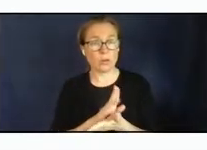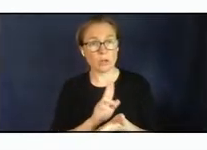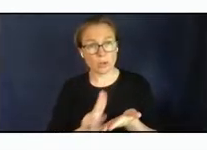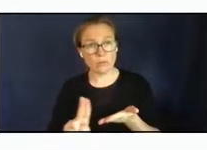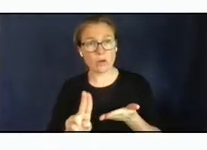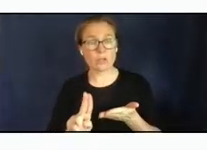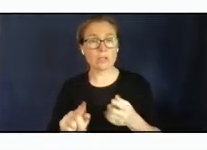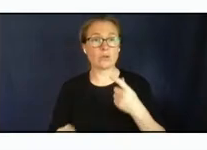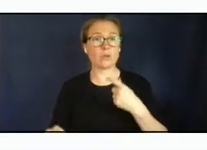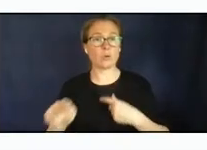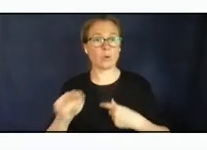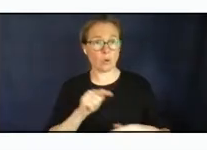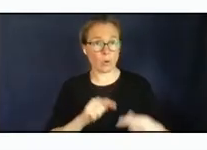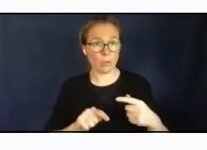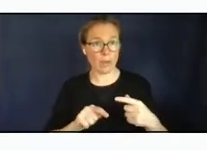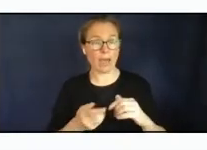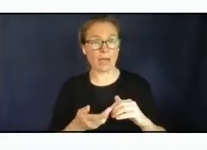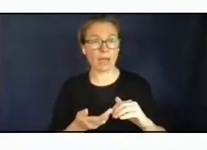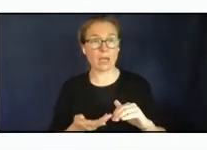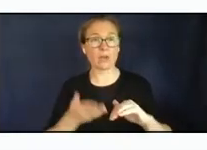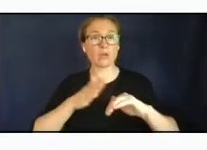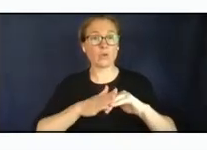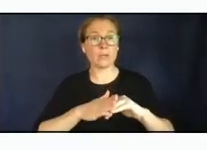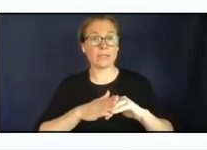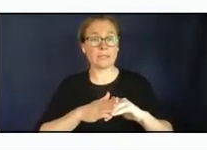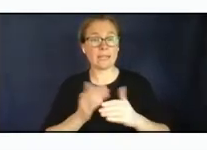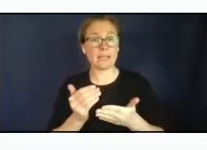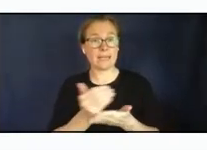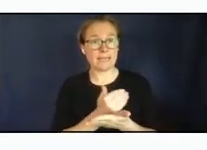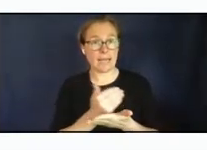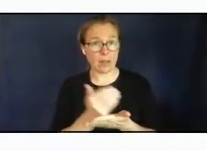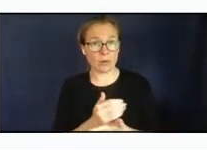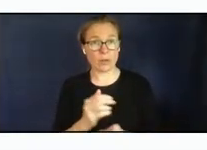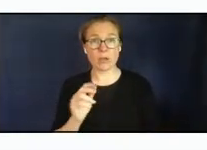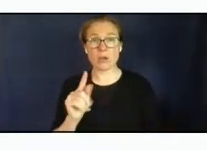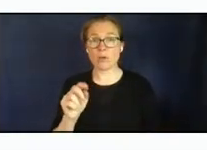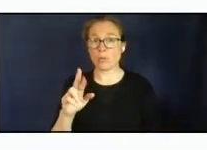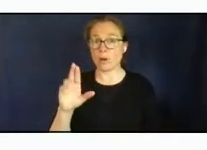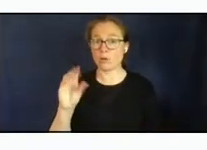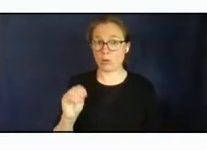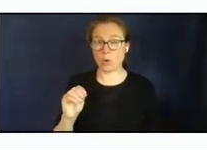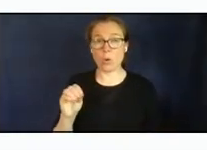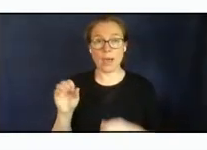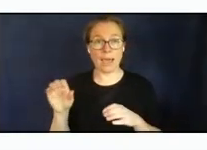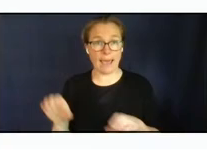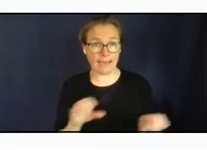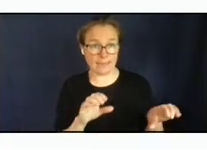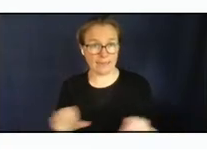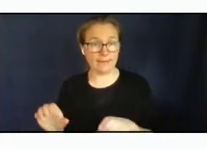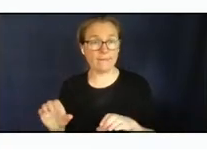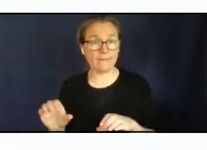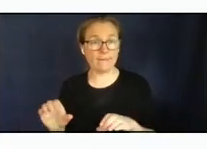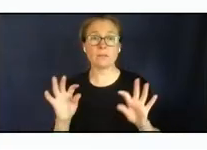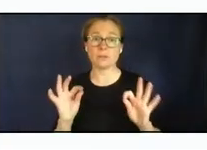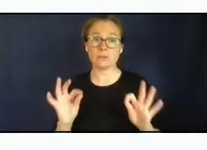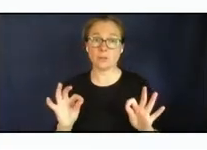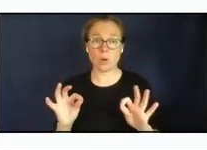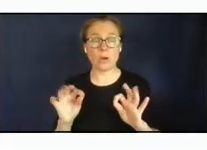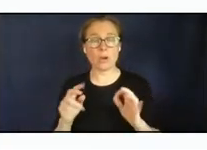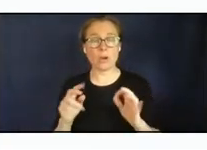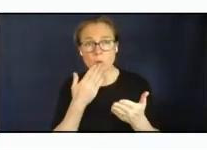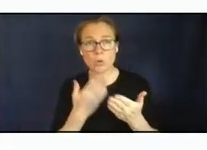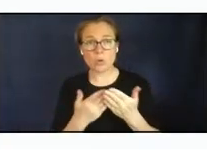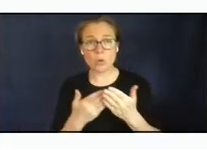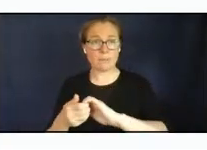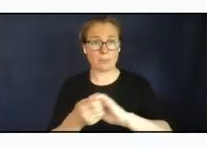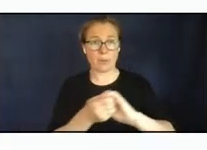reinstating salaries retroactively. So I think that there's partnership that's been shown with everyone, which goes